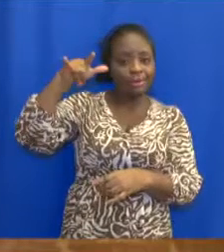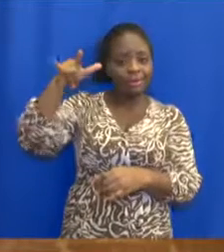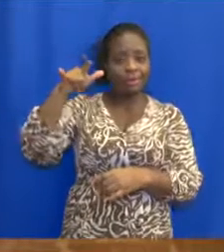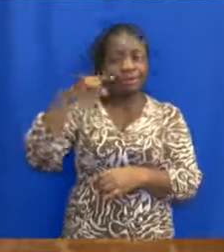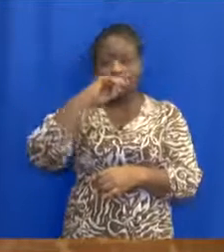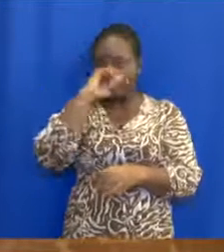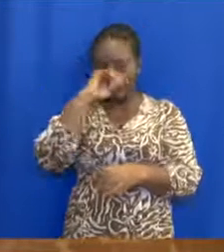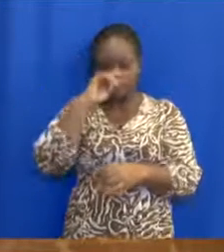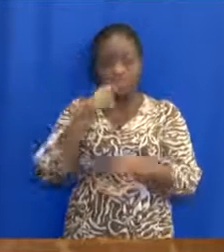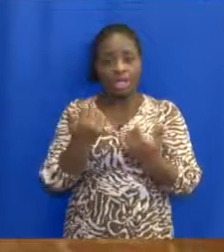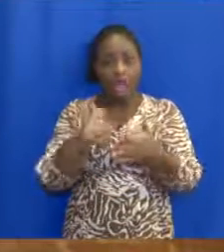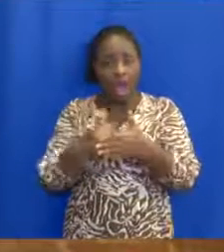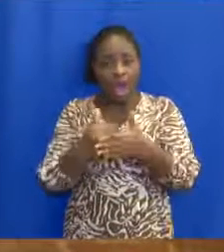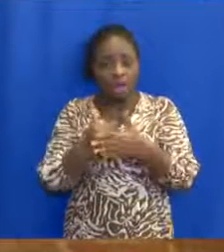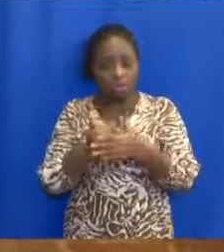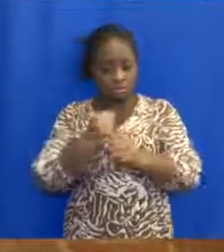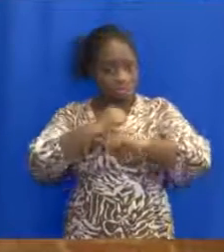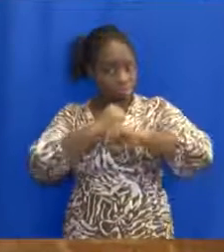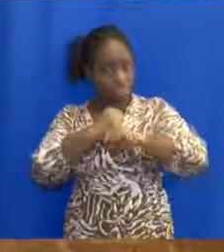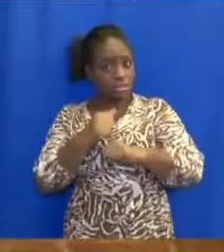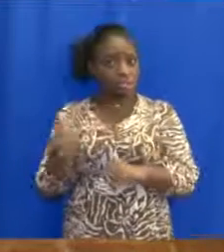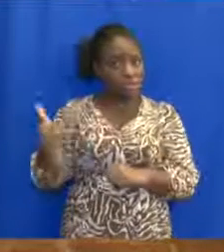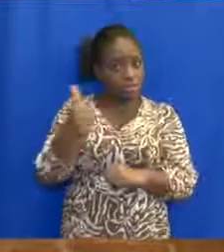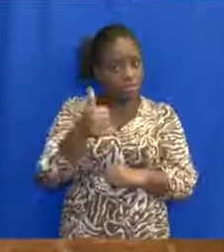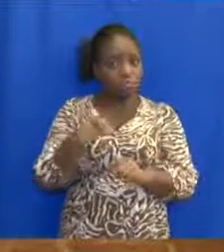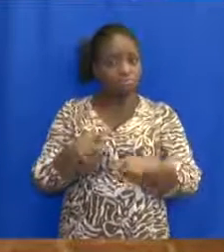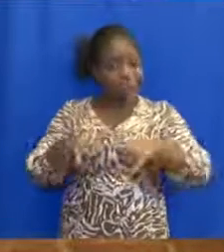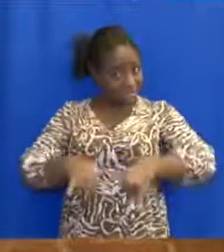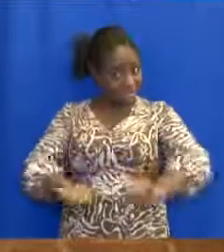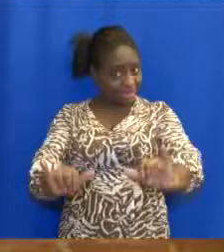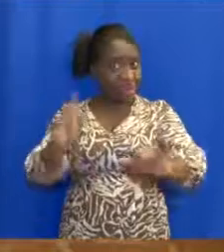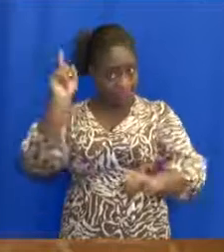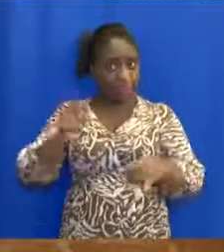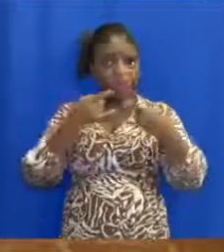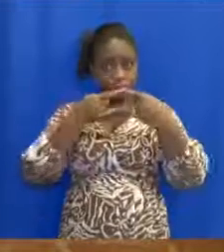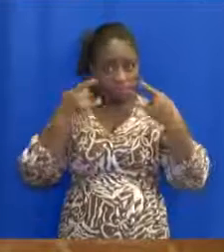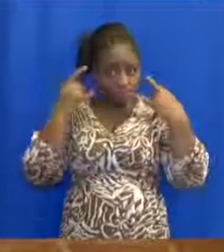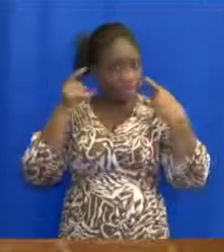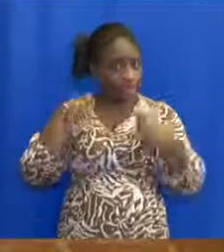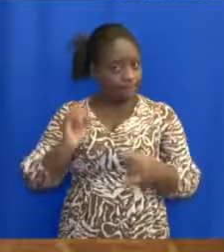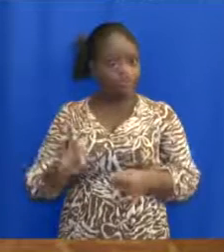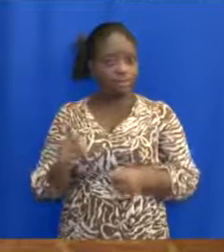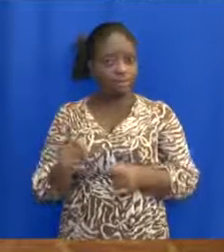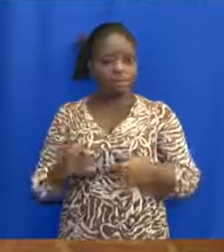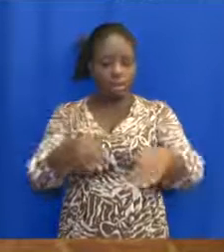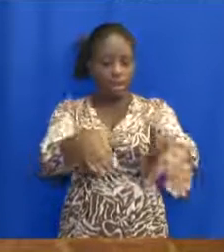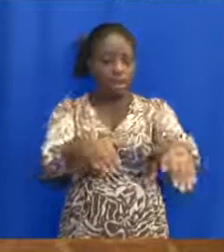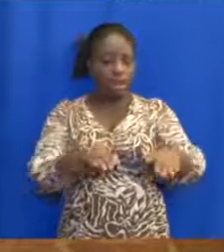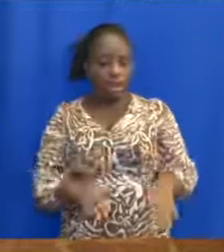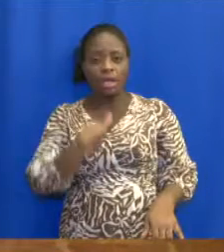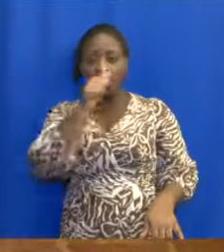and the maintenance of enhanced hygiene protocols remain mandatory. Private